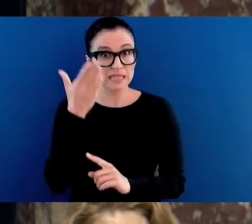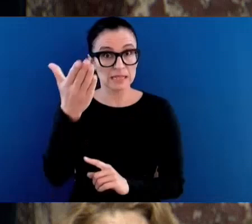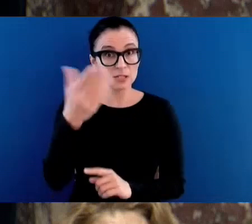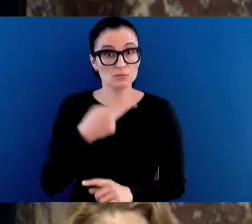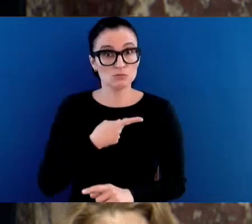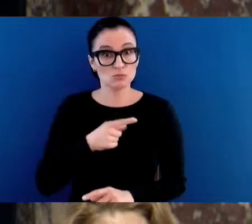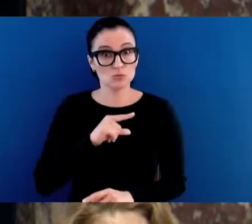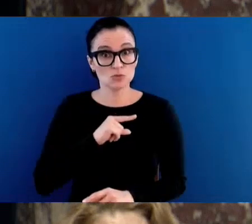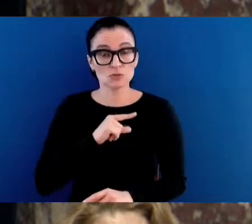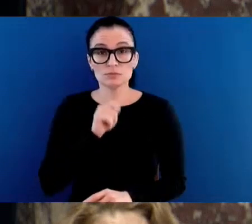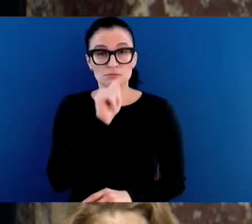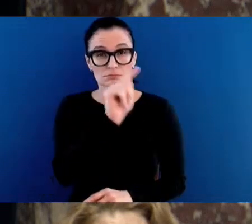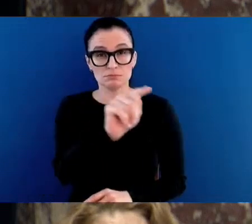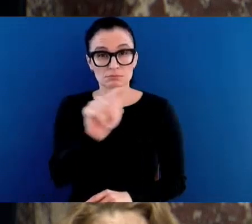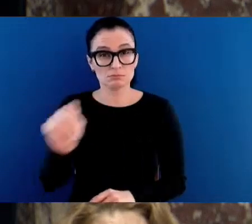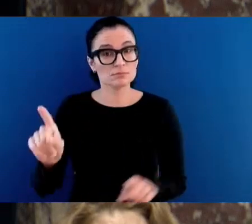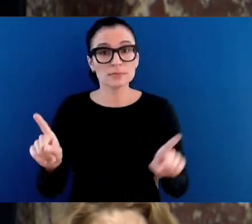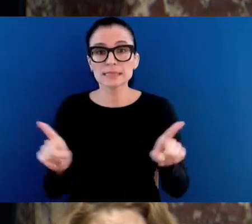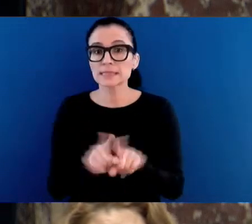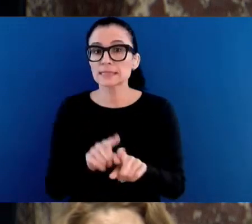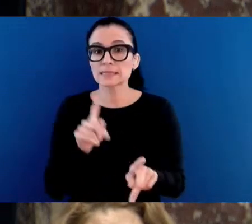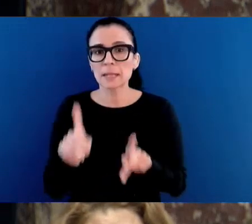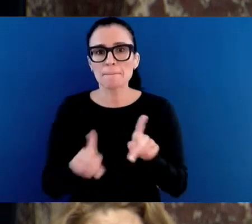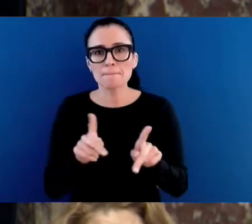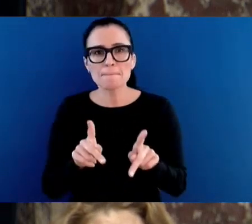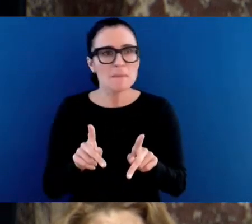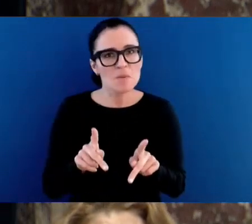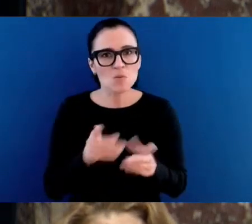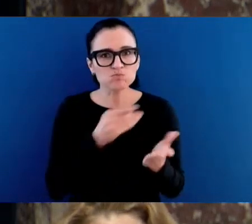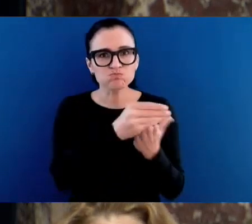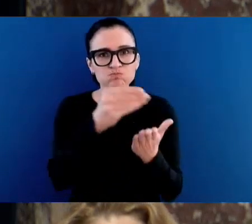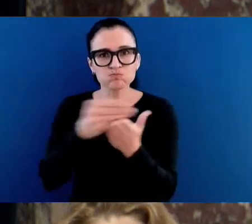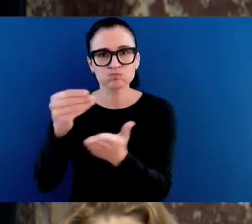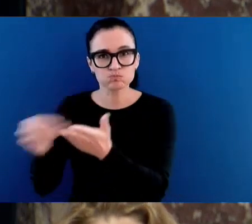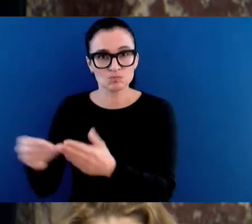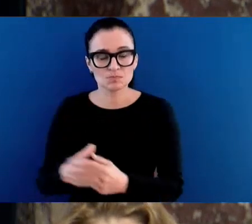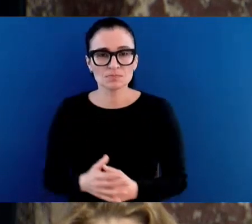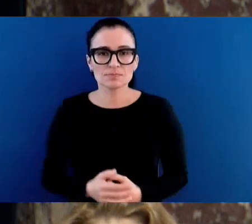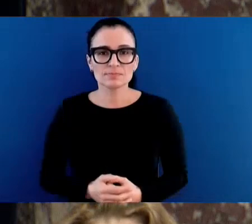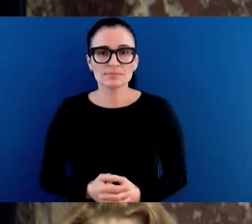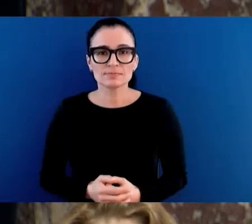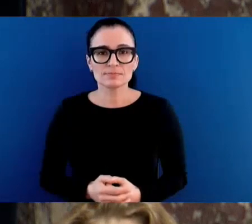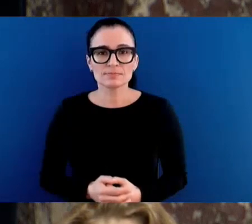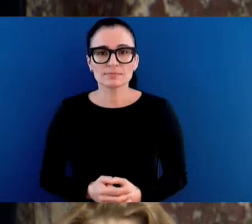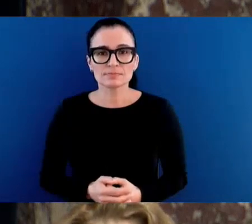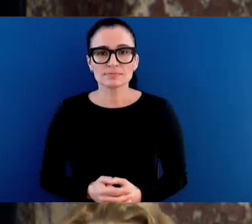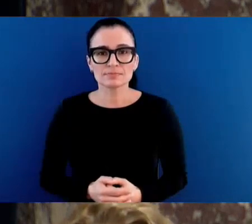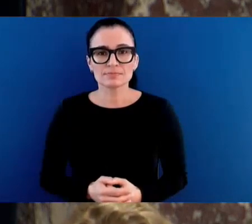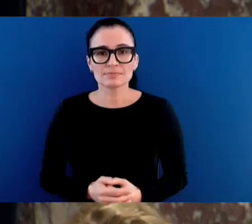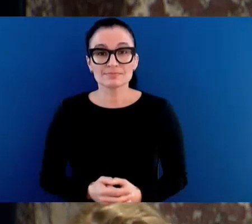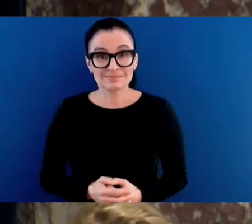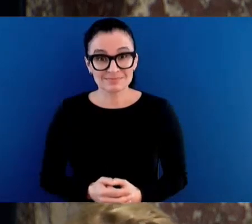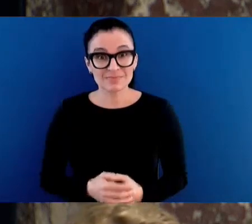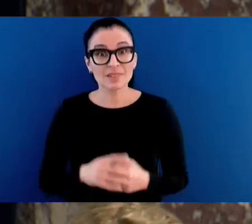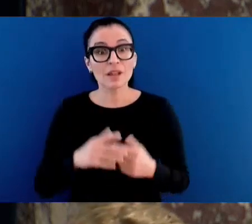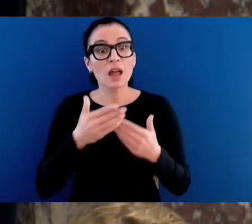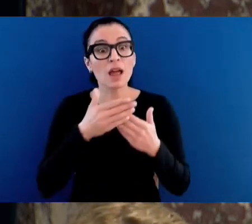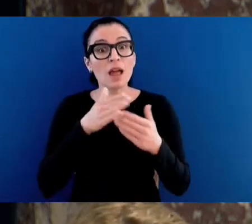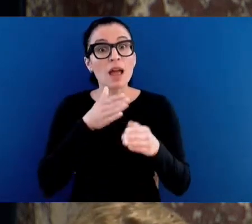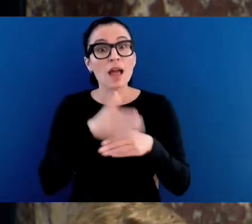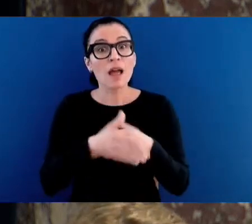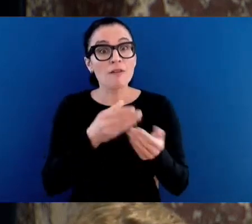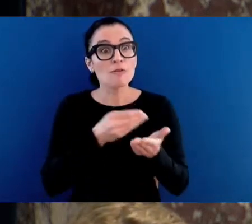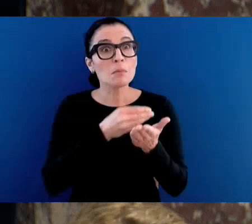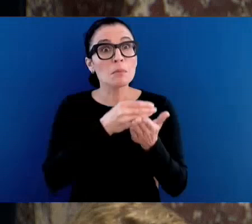that also needed to be renovated afterwards. It's not like there was a lot of investment done in between. Mr. Speaker, this